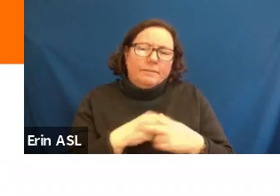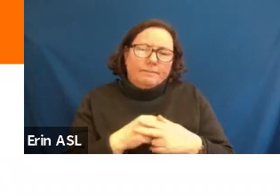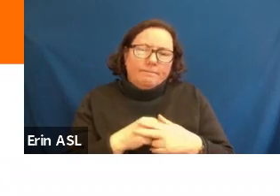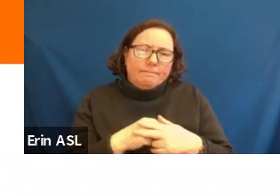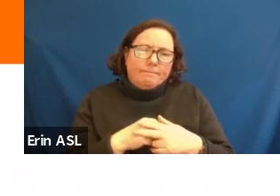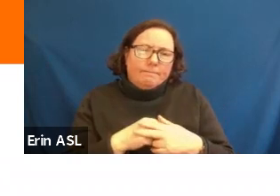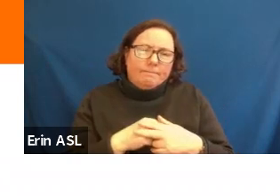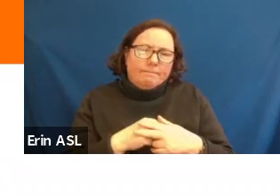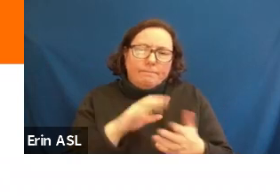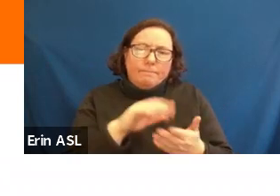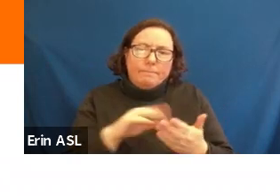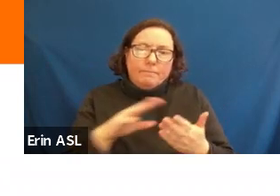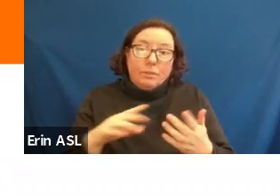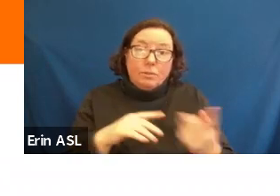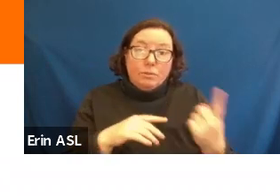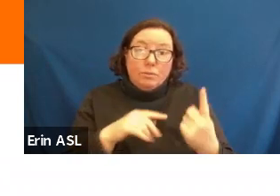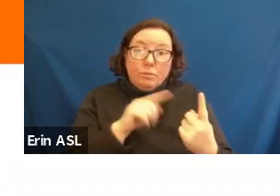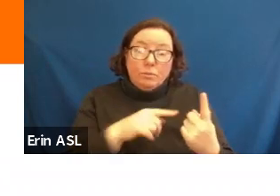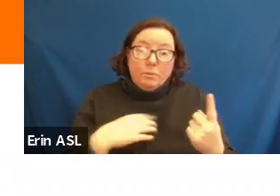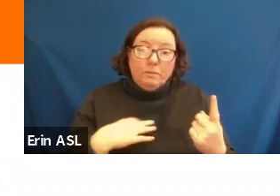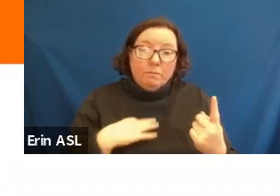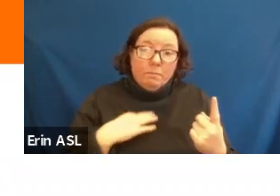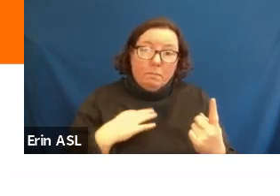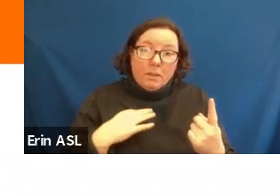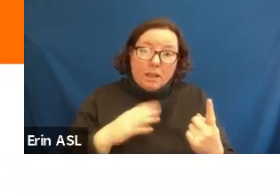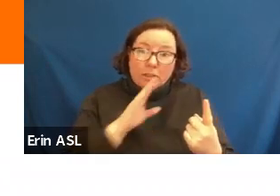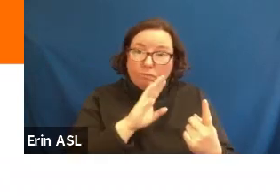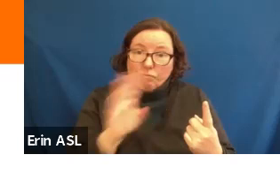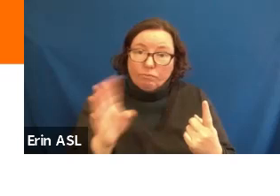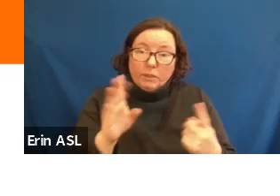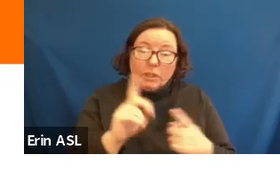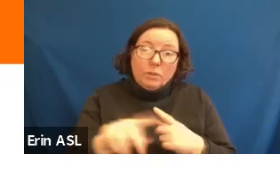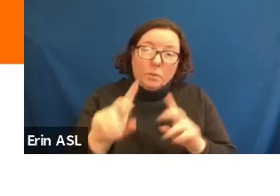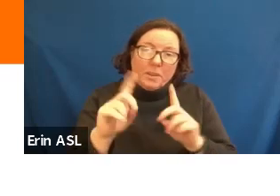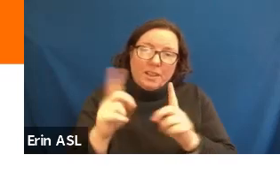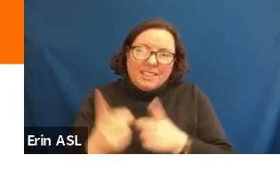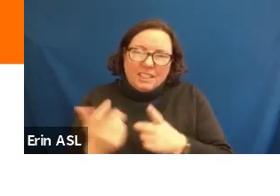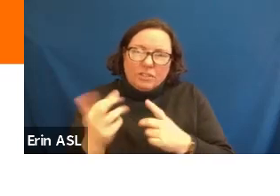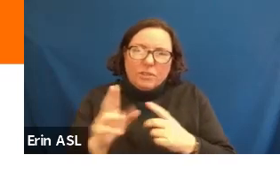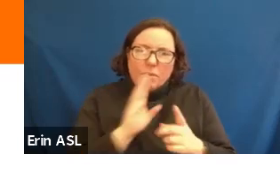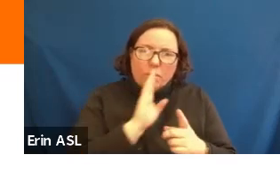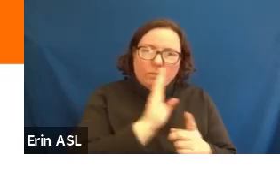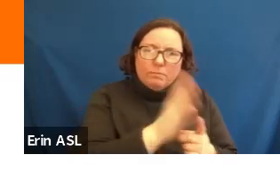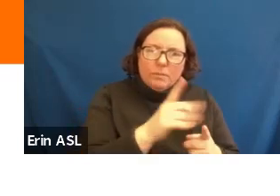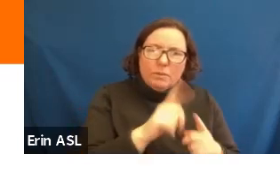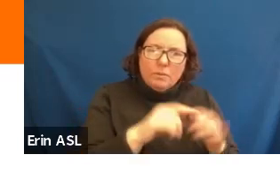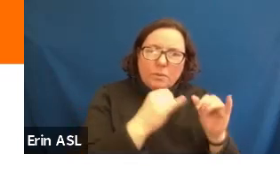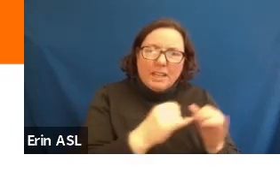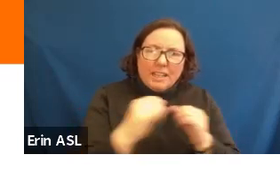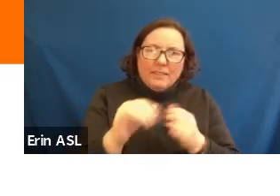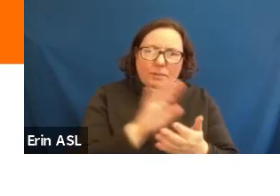Does a student apply to the district or do they apply to an